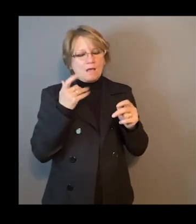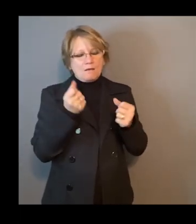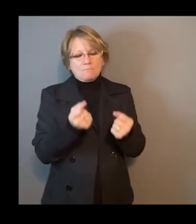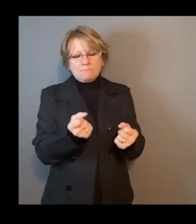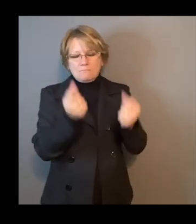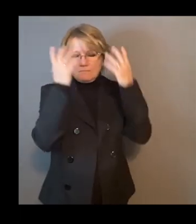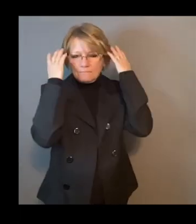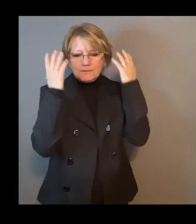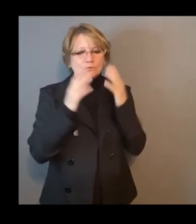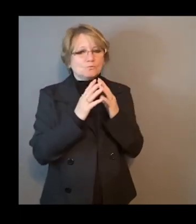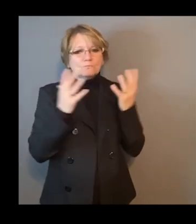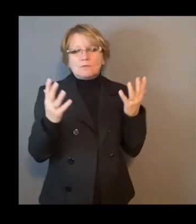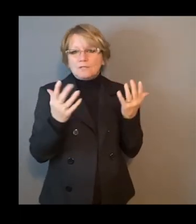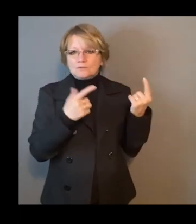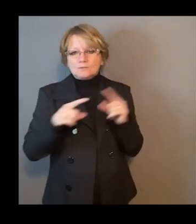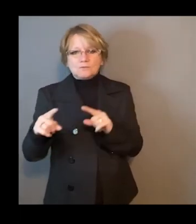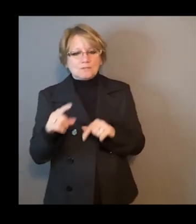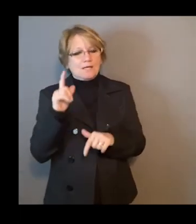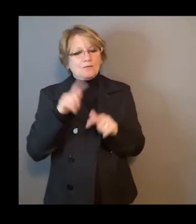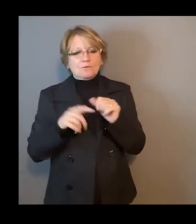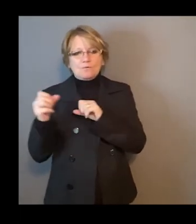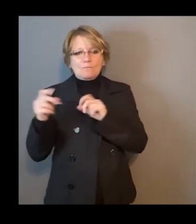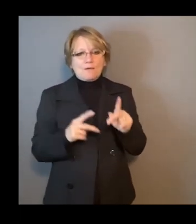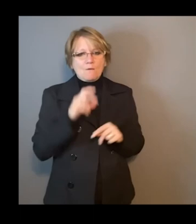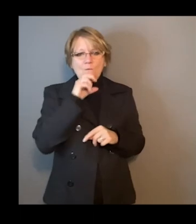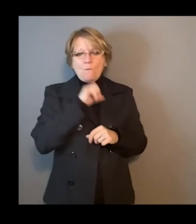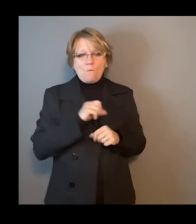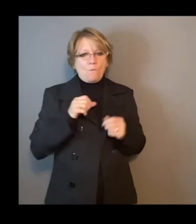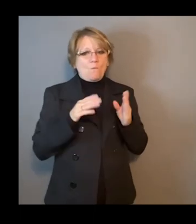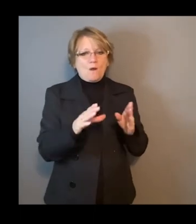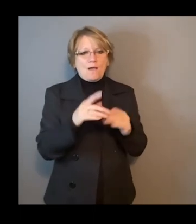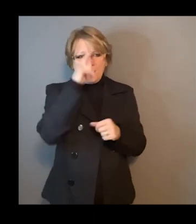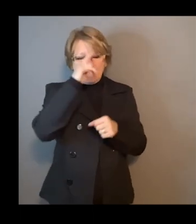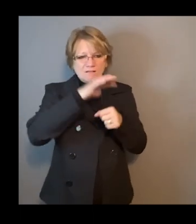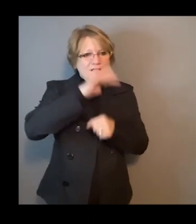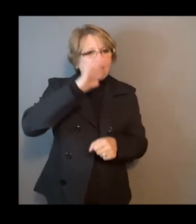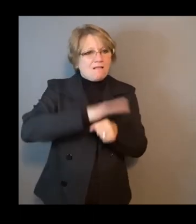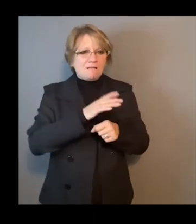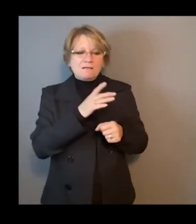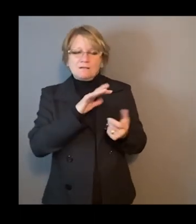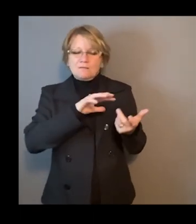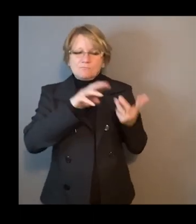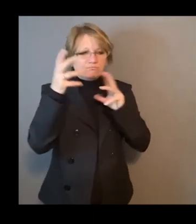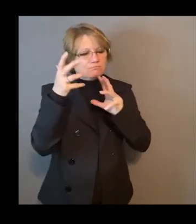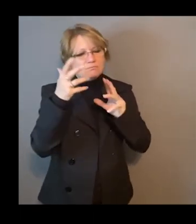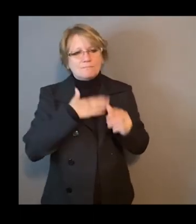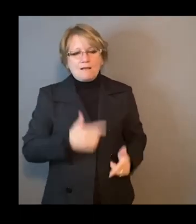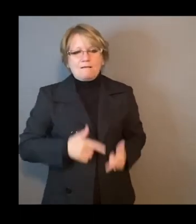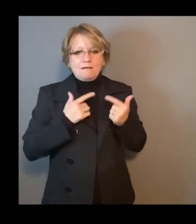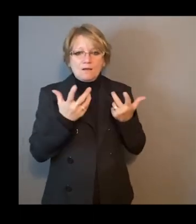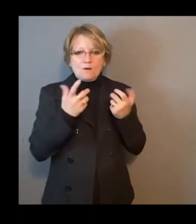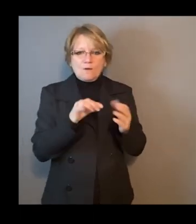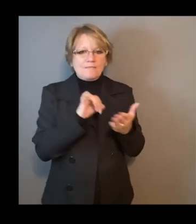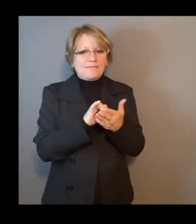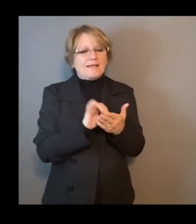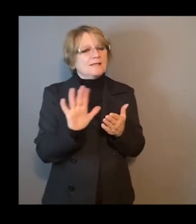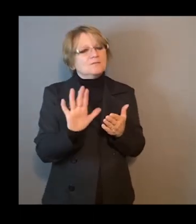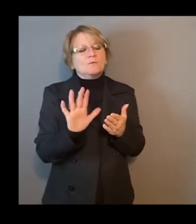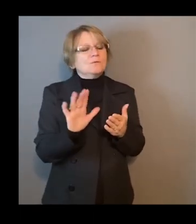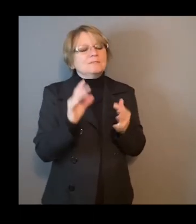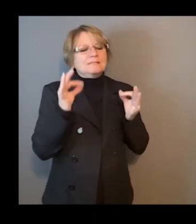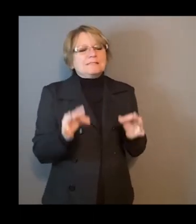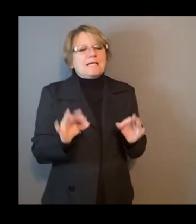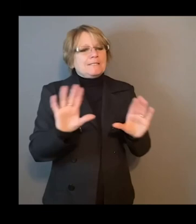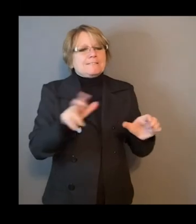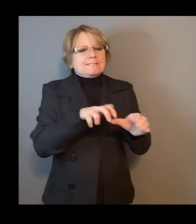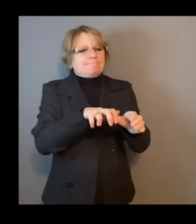on in my life and I wasn't able to. I didn't want to go back to my old ways, the old telly, where I'm just snapping and not able to control what was going on in my life. So I just